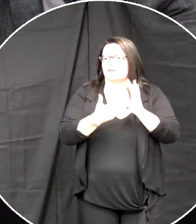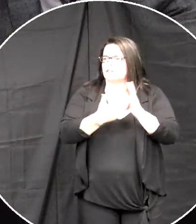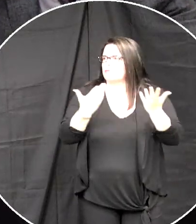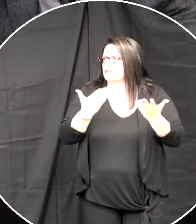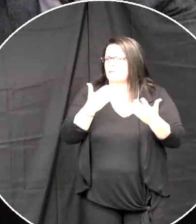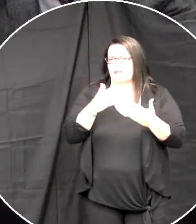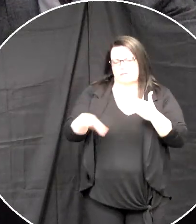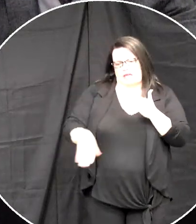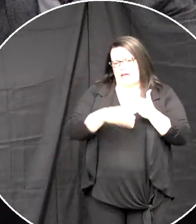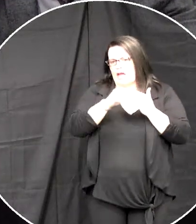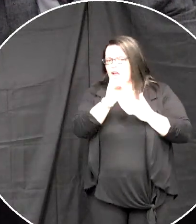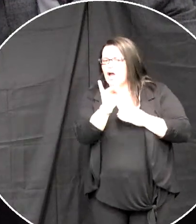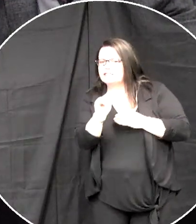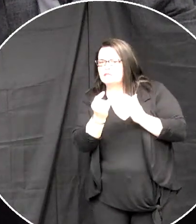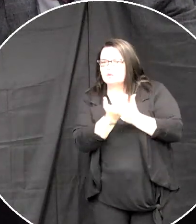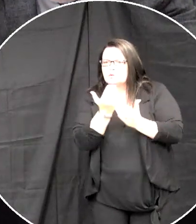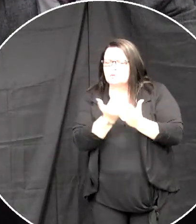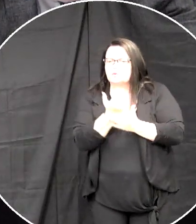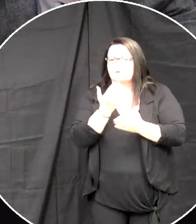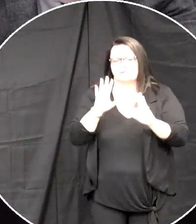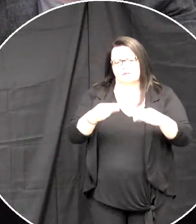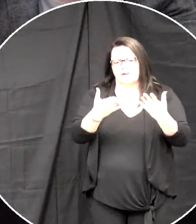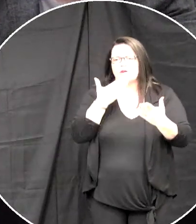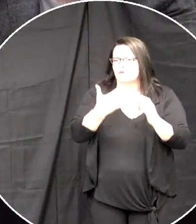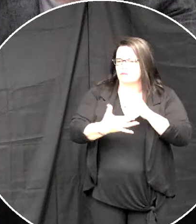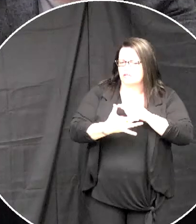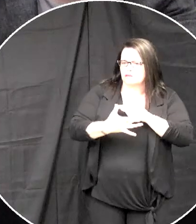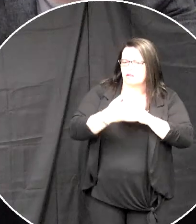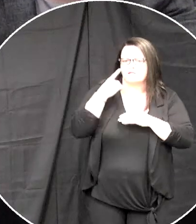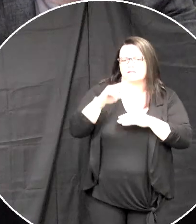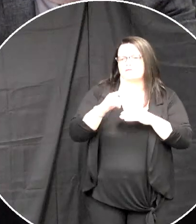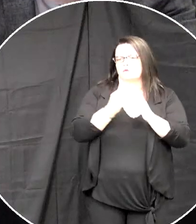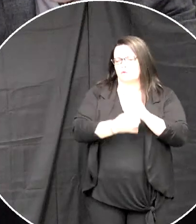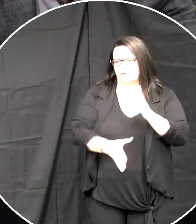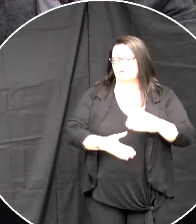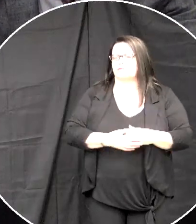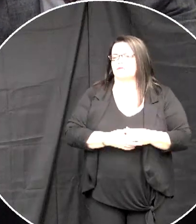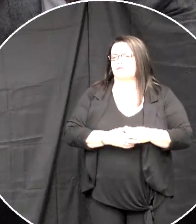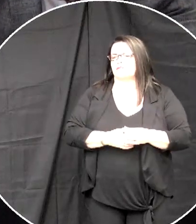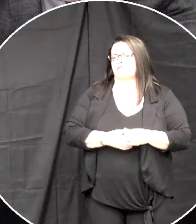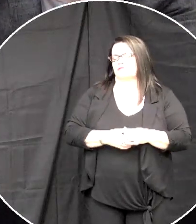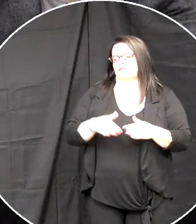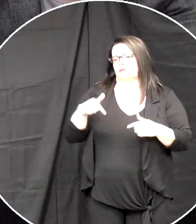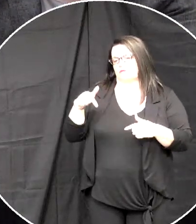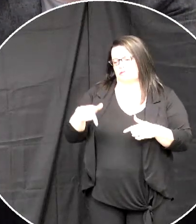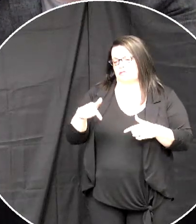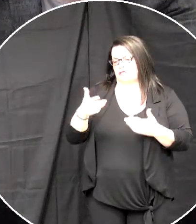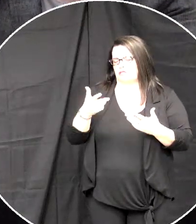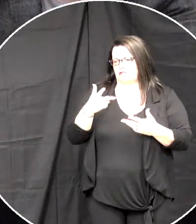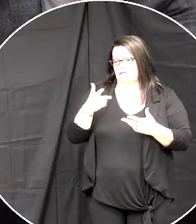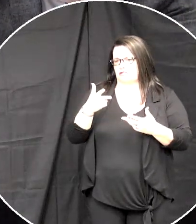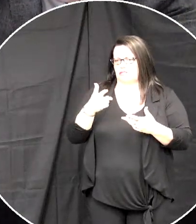in their schools to be able to provide good technology for students. This particular update on November